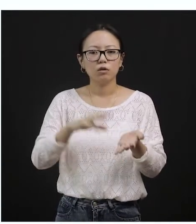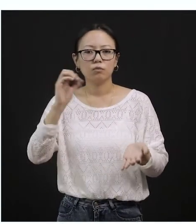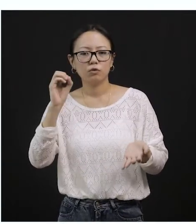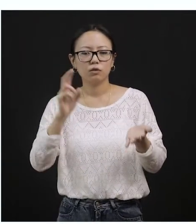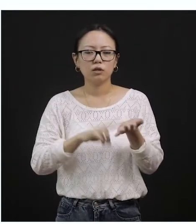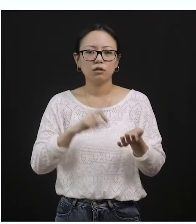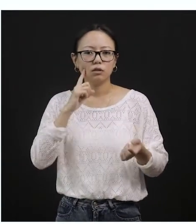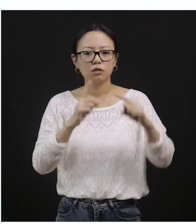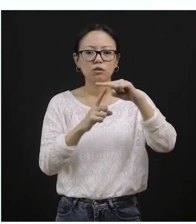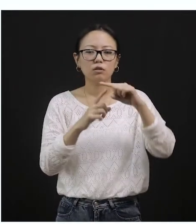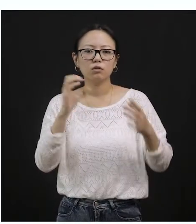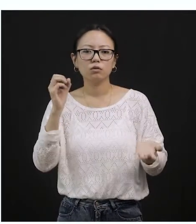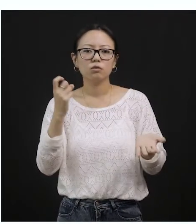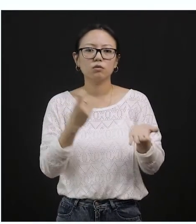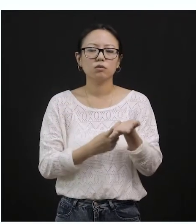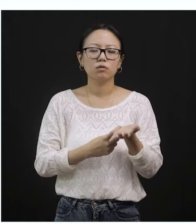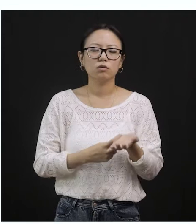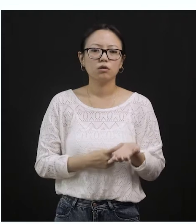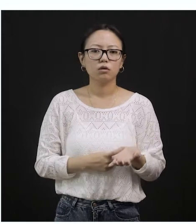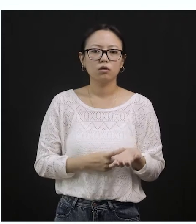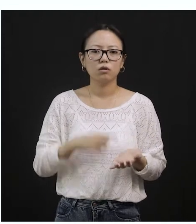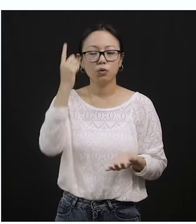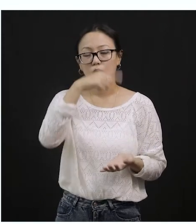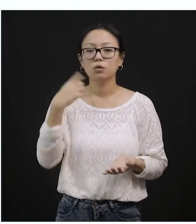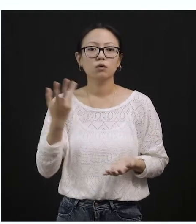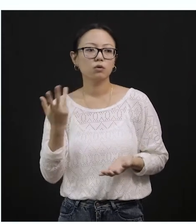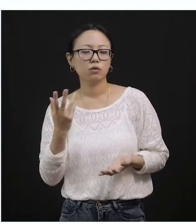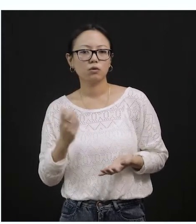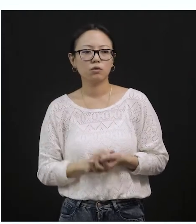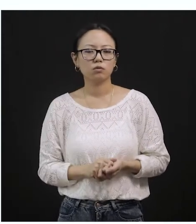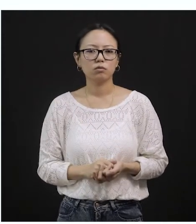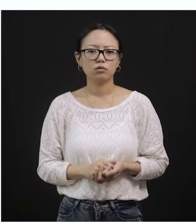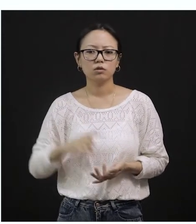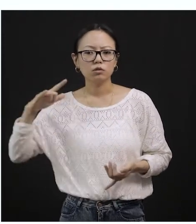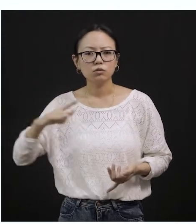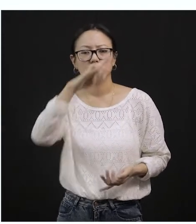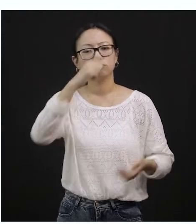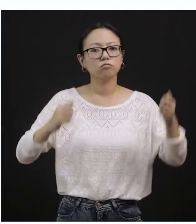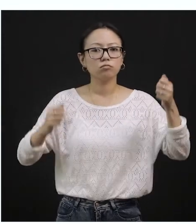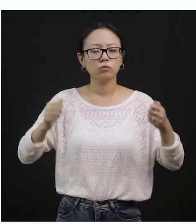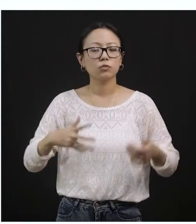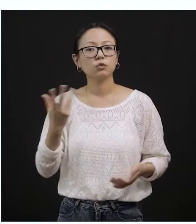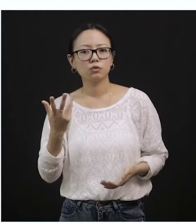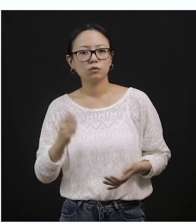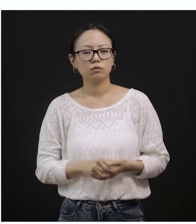car is called a driver, but a person who monitors an aeroplane is called a pilot.